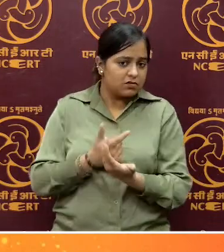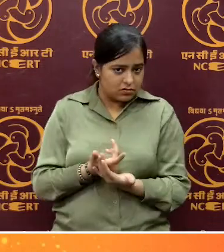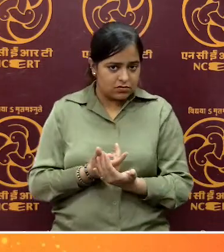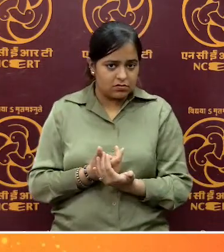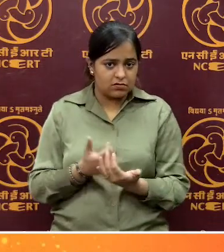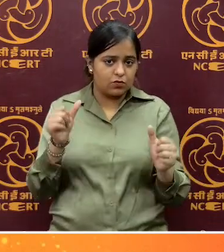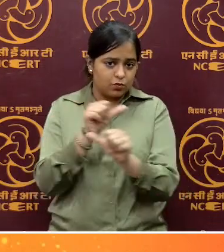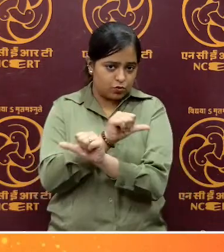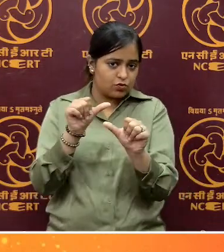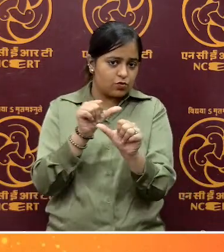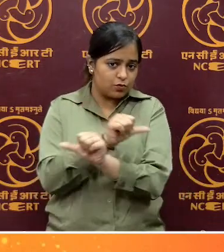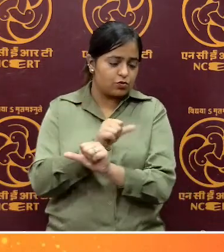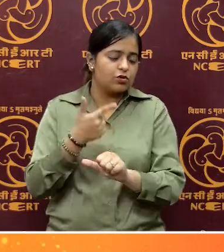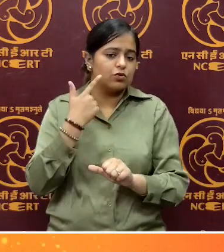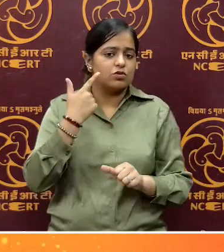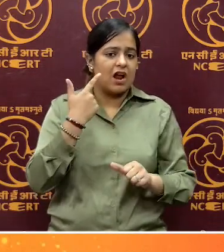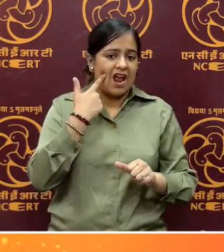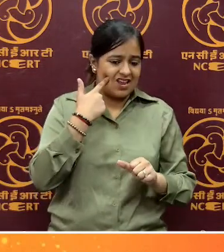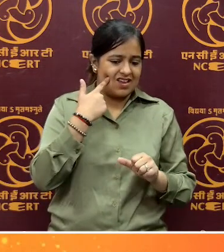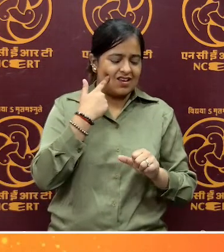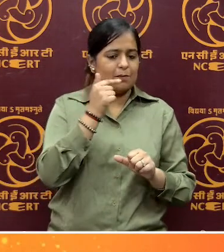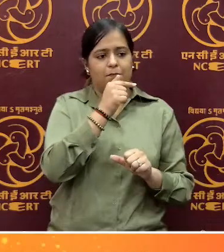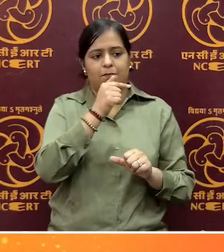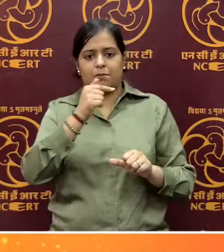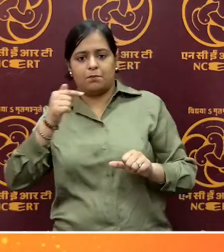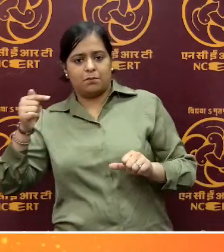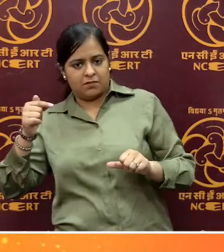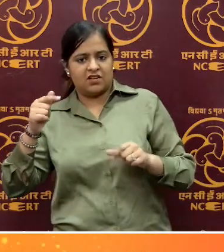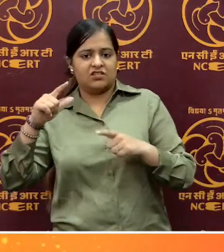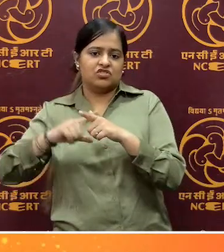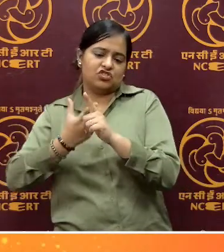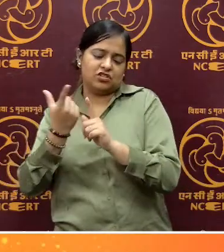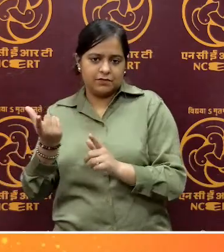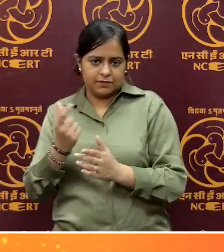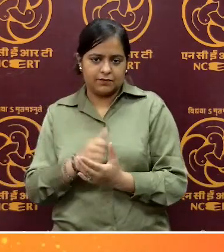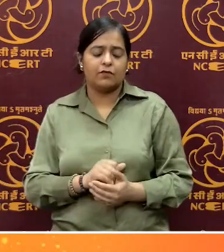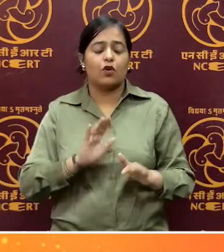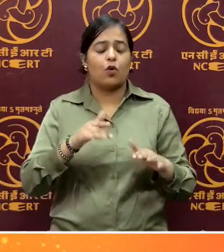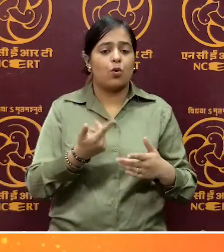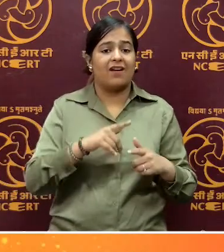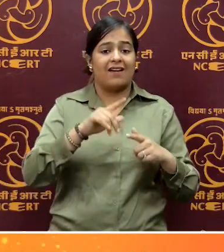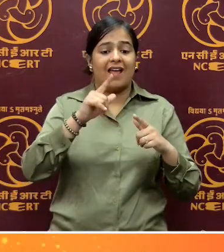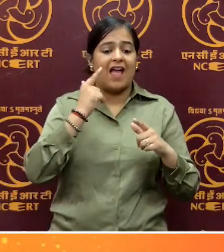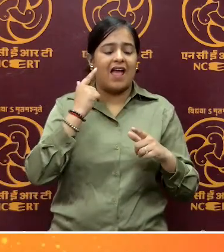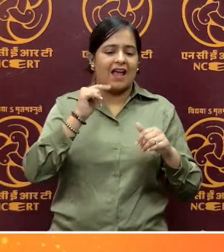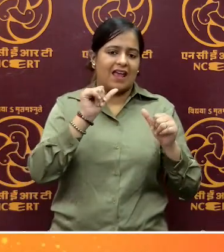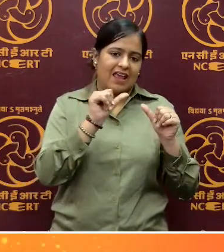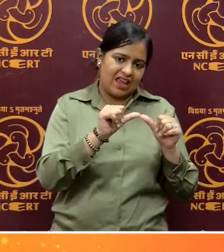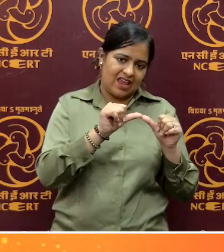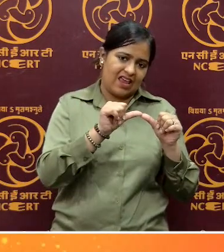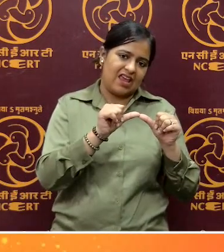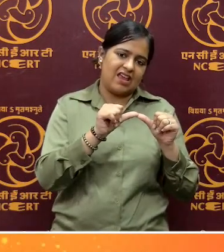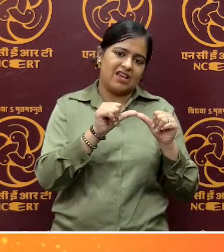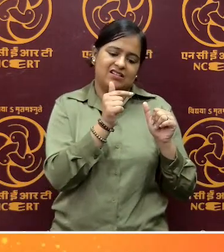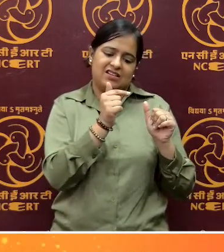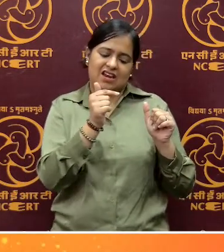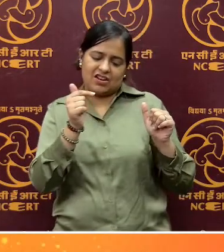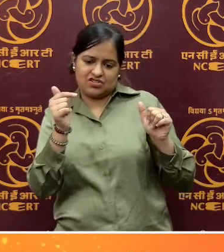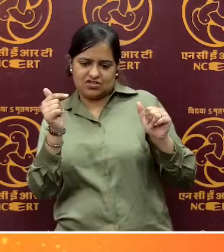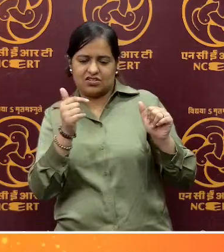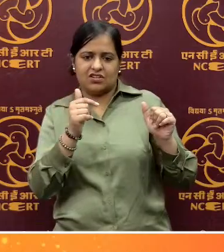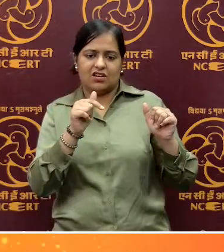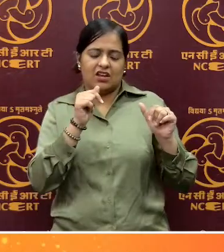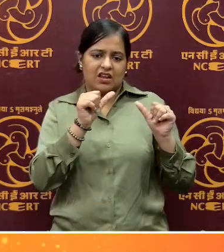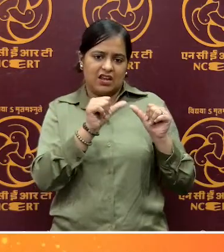that represents minus of I. So if you have a point A dash, which is having coordinate minus 4,